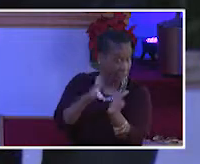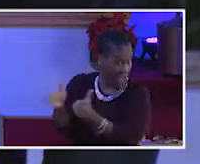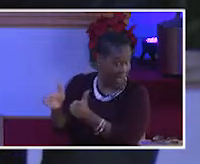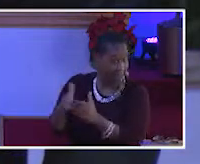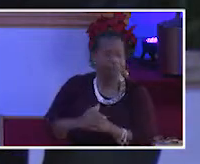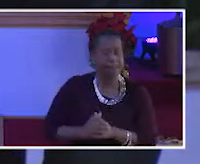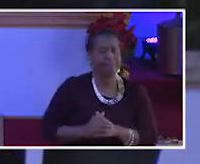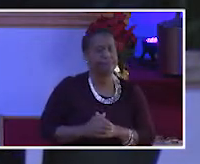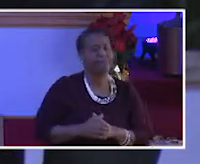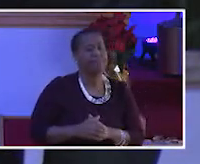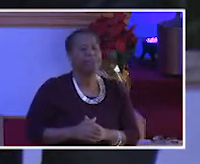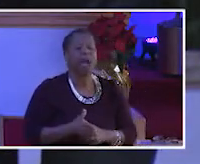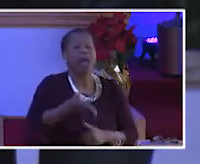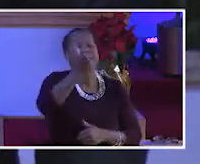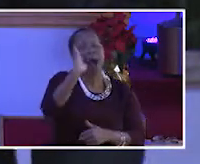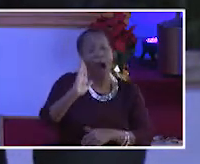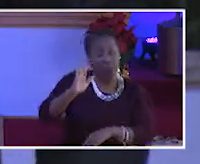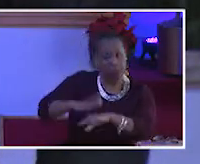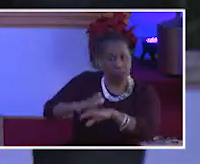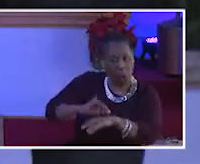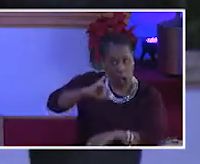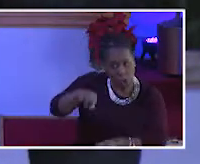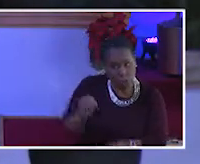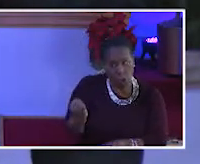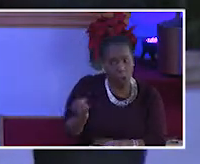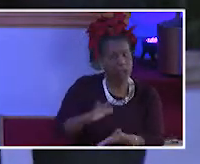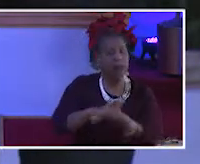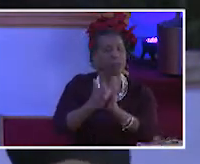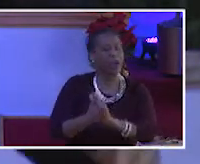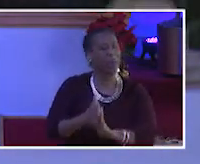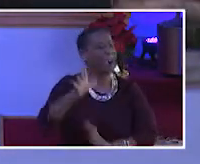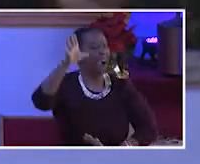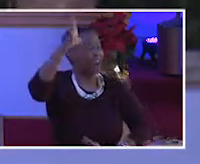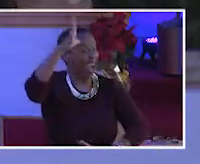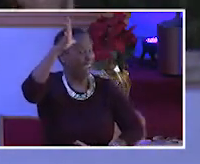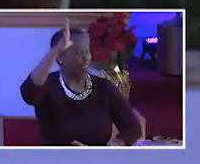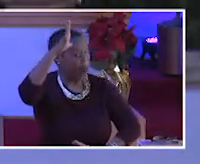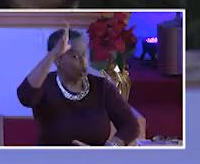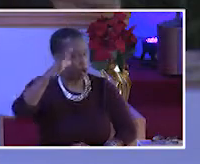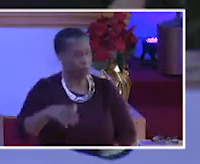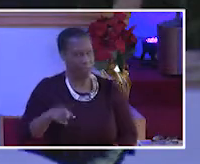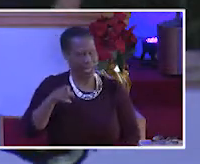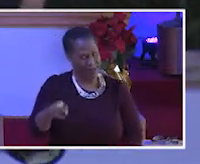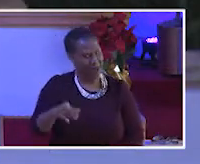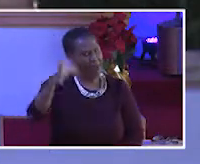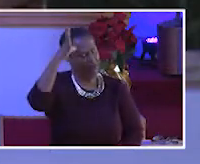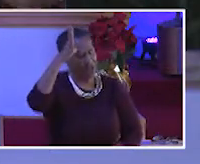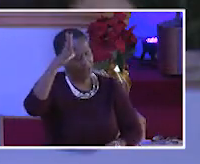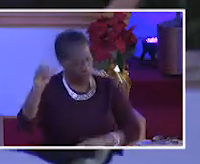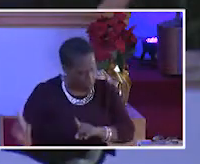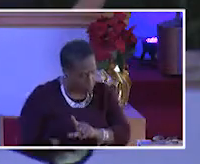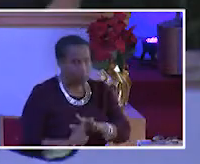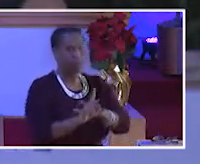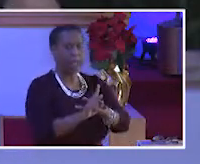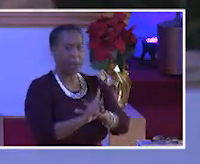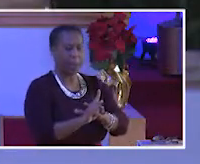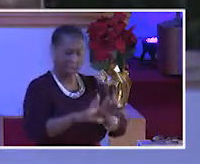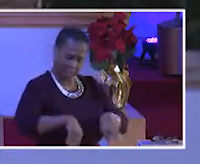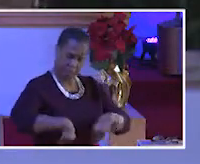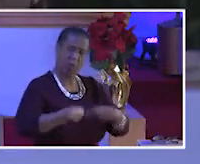calling upon Joseph to be a surrogate father, a one who will step in and provide